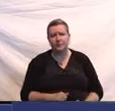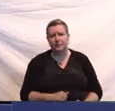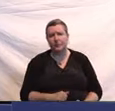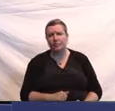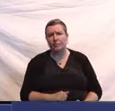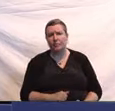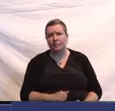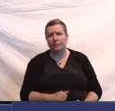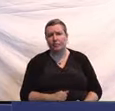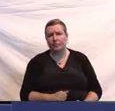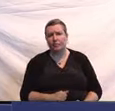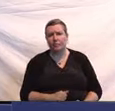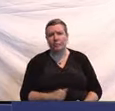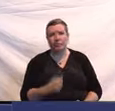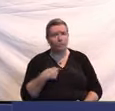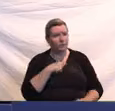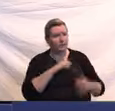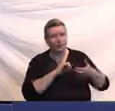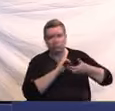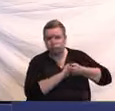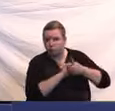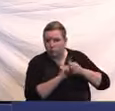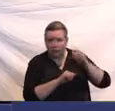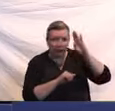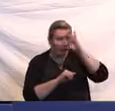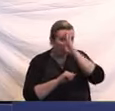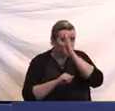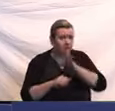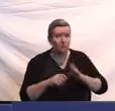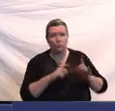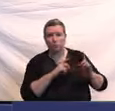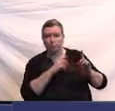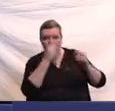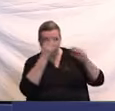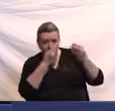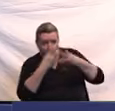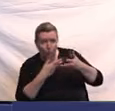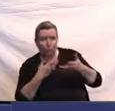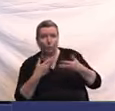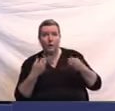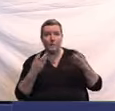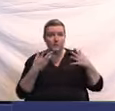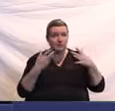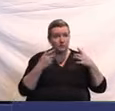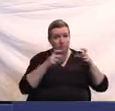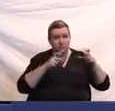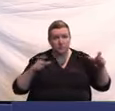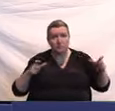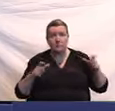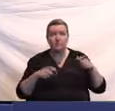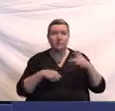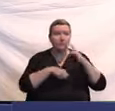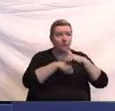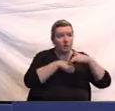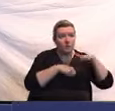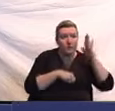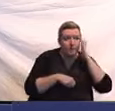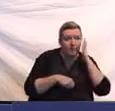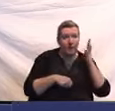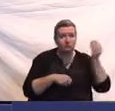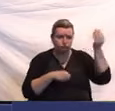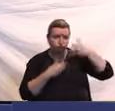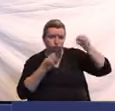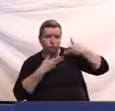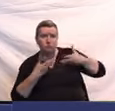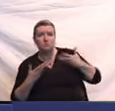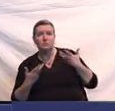We work with our hospitals. They report their capacity every day, and we have what we call a trigger